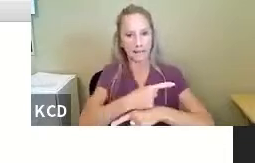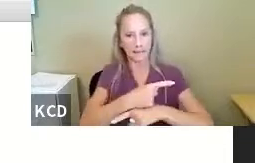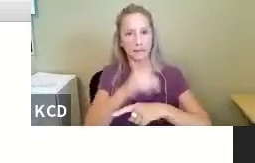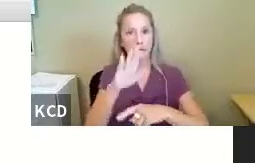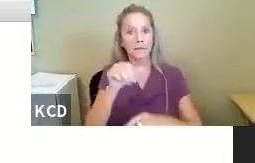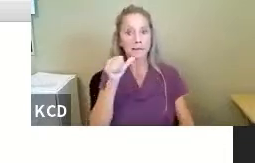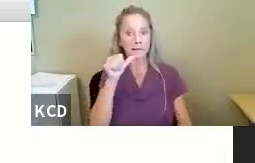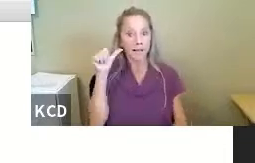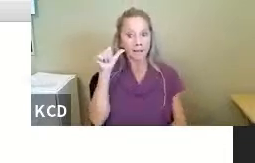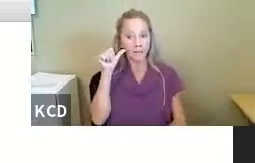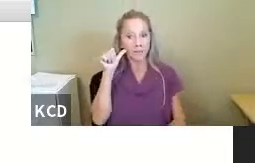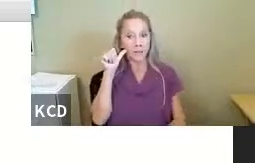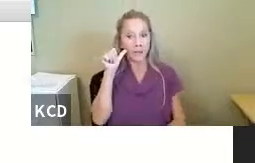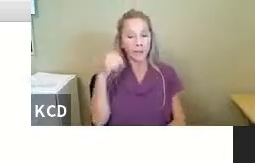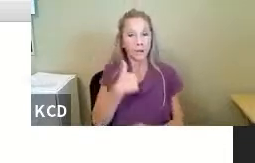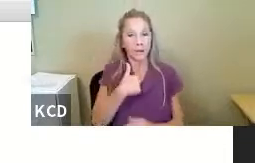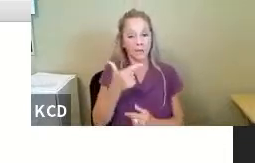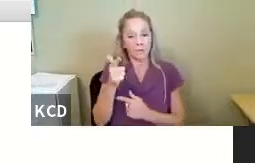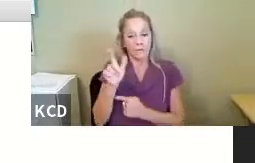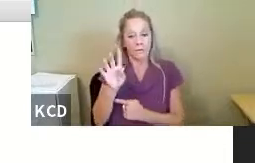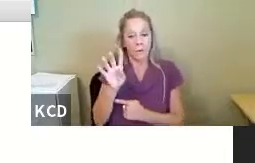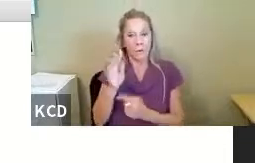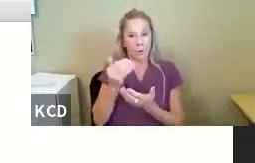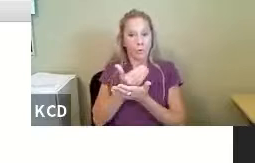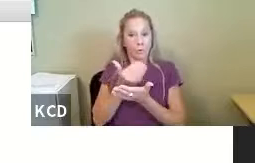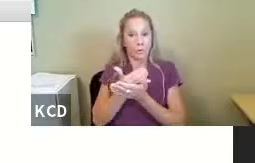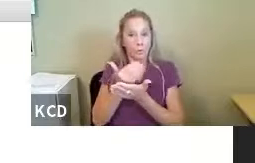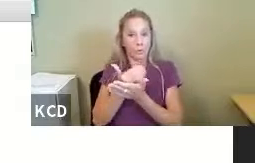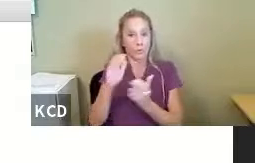had 24 new cases reported.